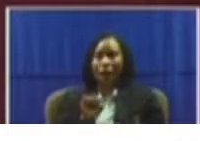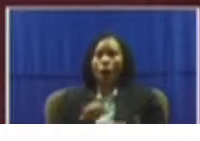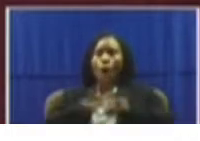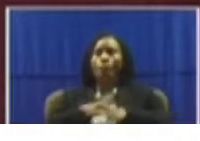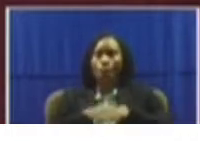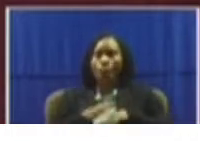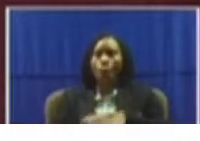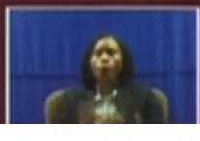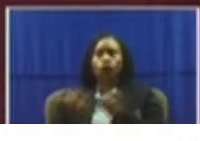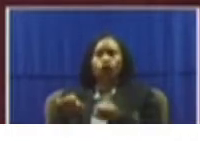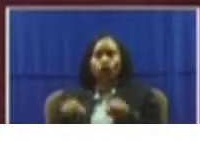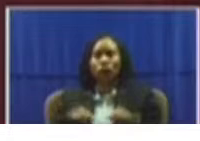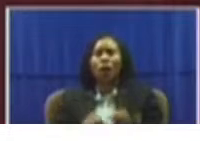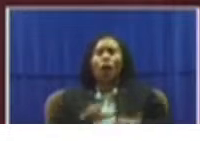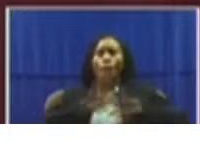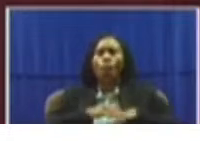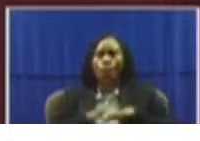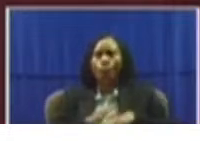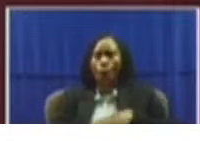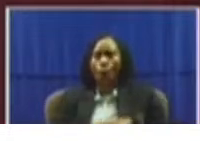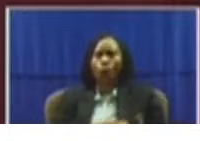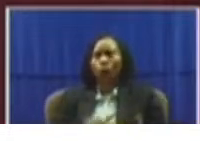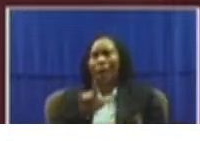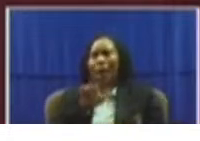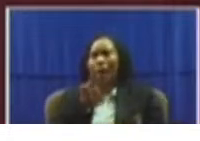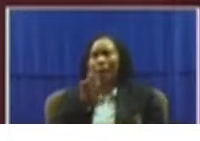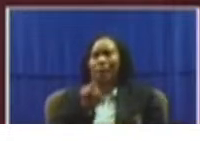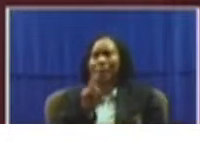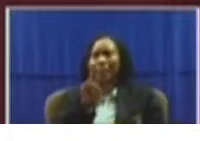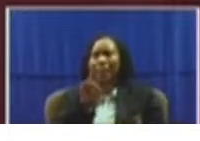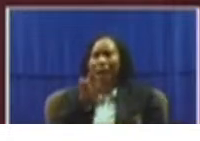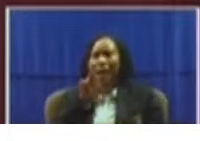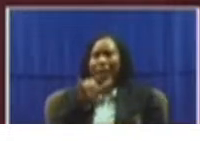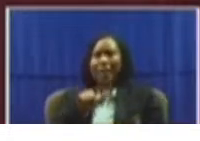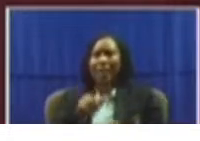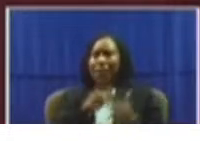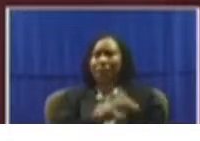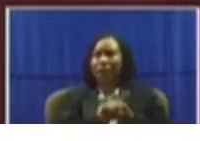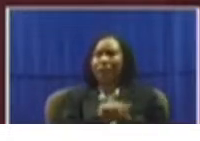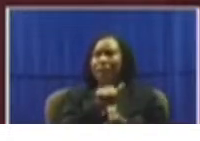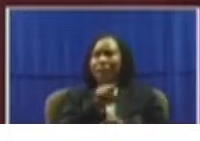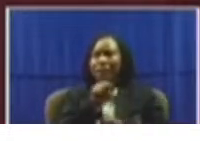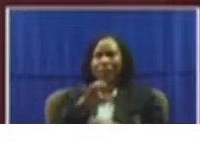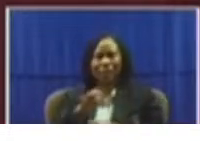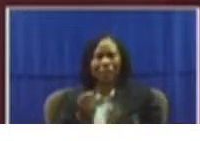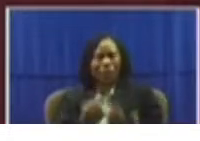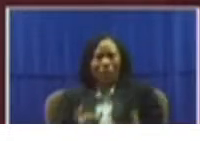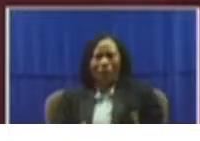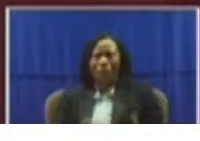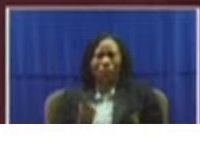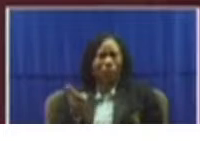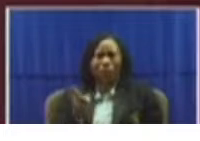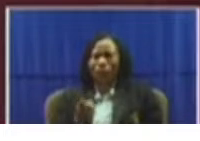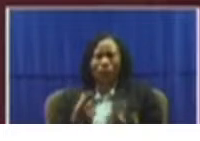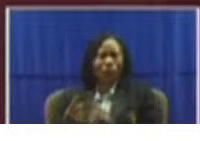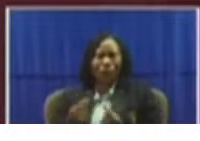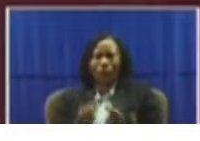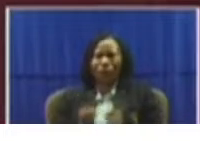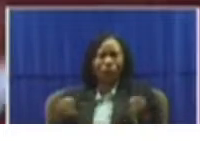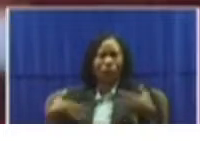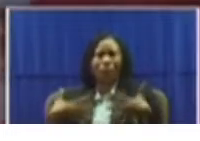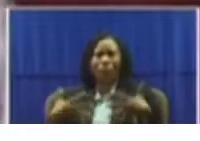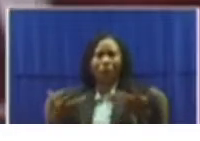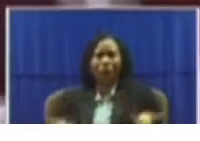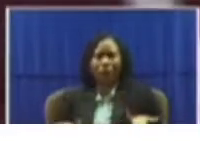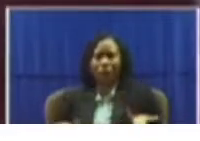more luxuries than the National Cabinet does. So your hypocrisy is quite astounding. Oh, but 10 of them